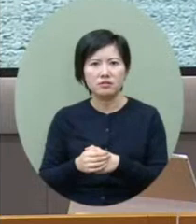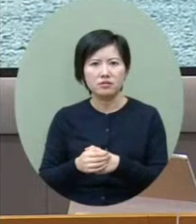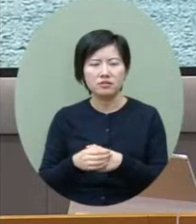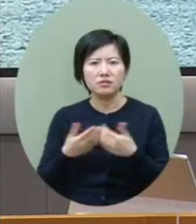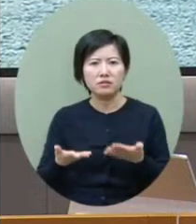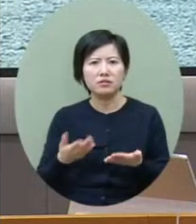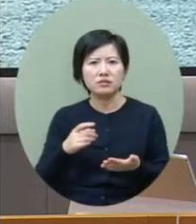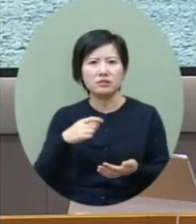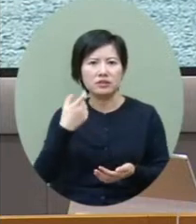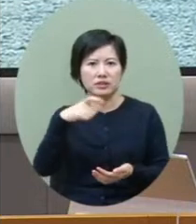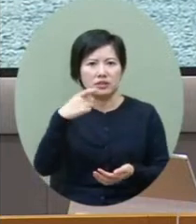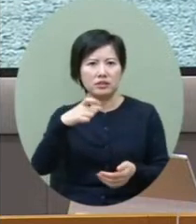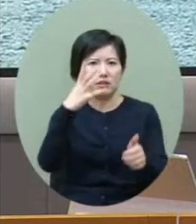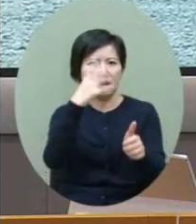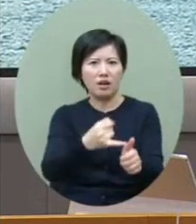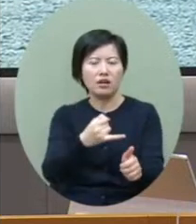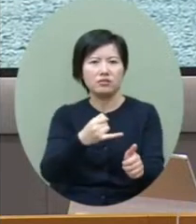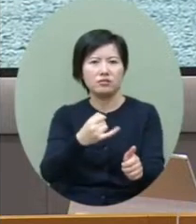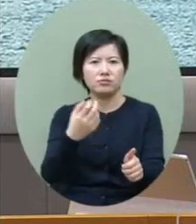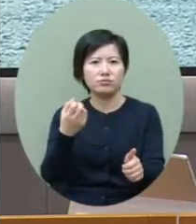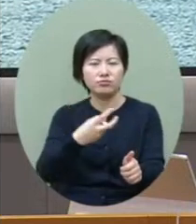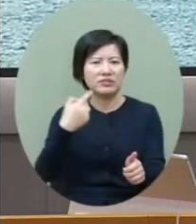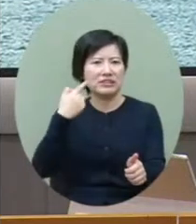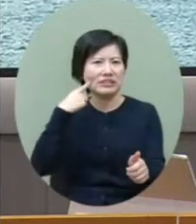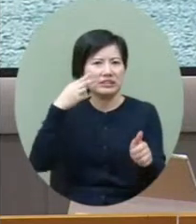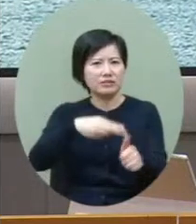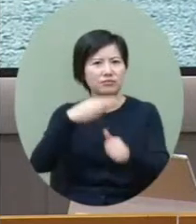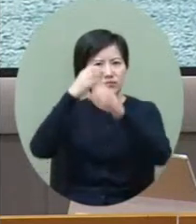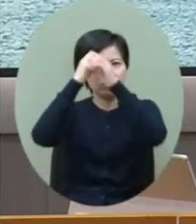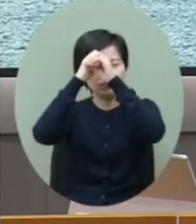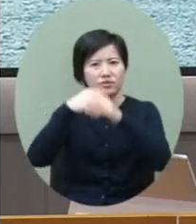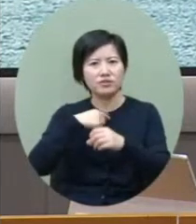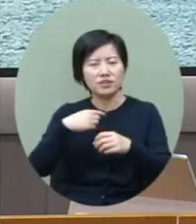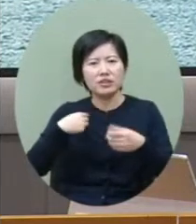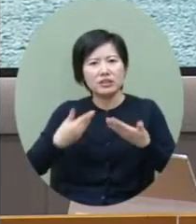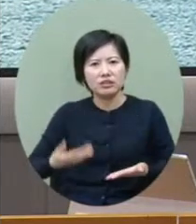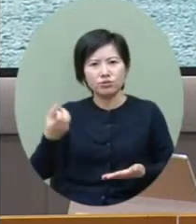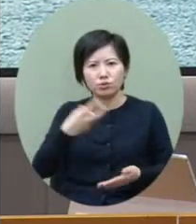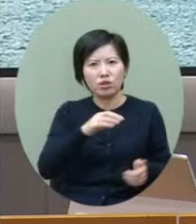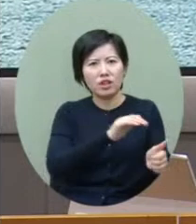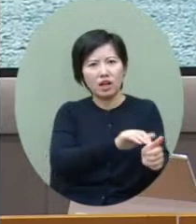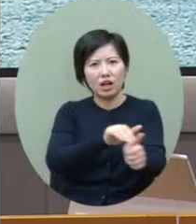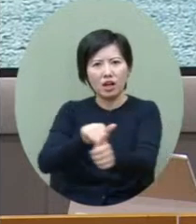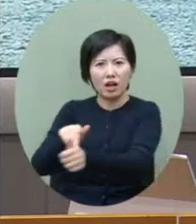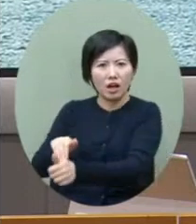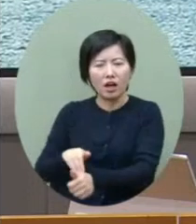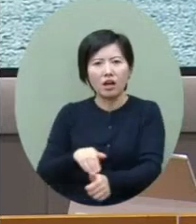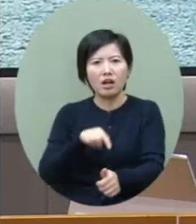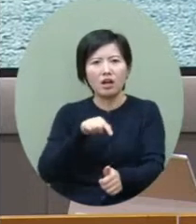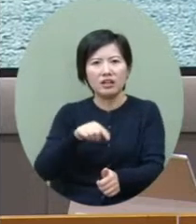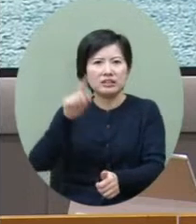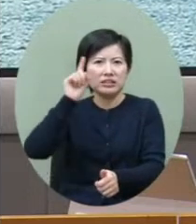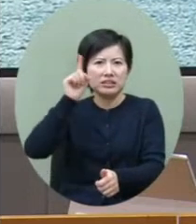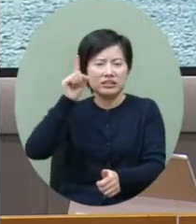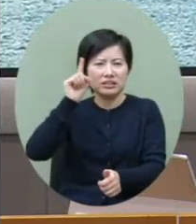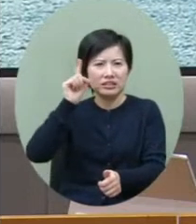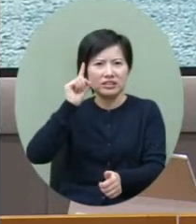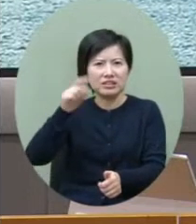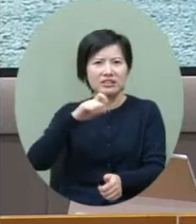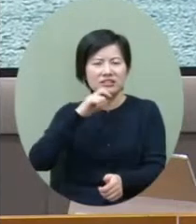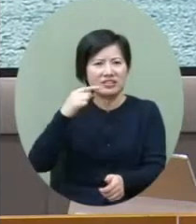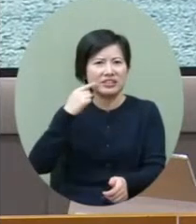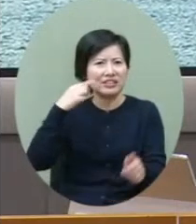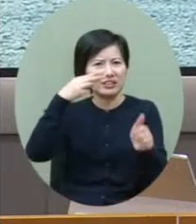reports are made, and there are actually 14 people who were given the fixed penalty as well. So we remind the general